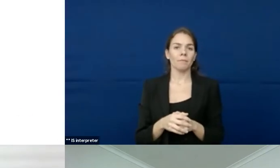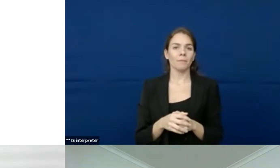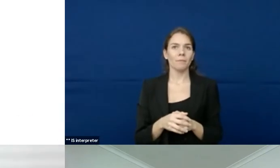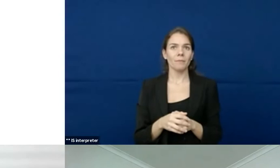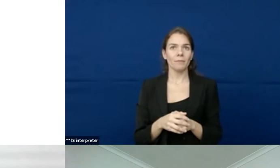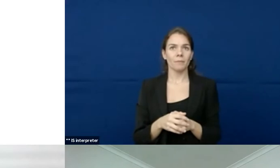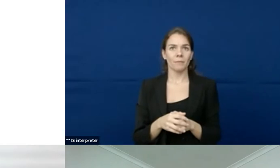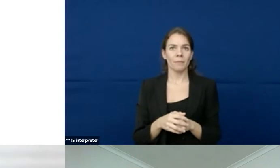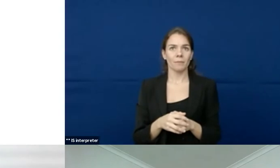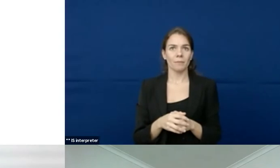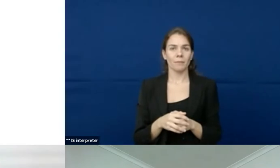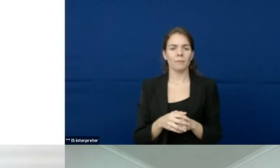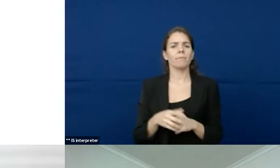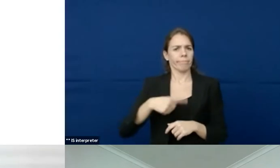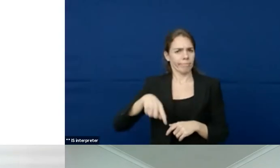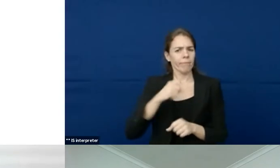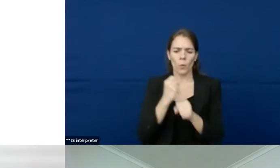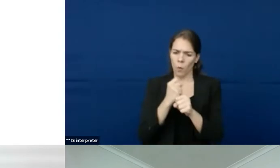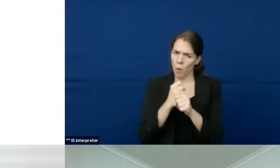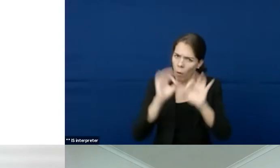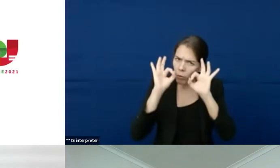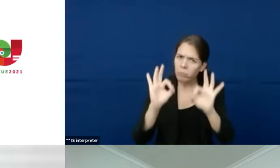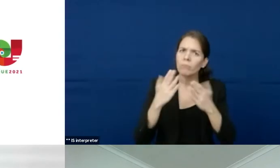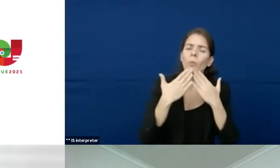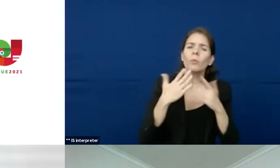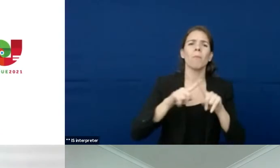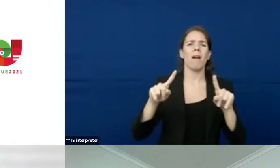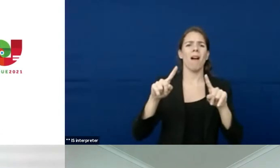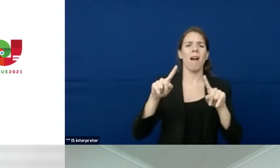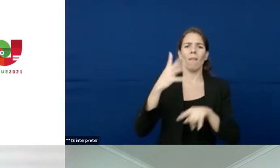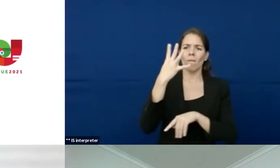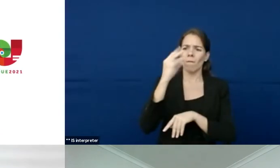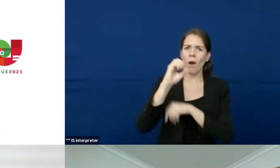wrong in how we are looking at the narrative and how we are